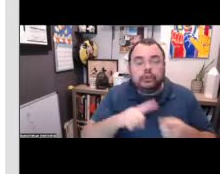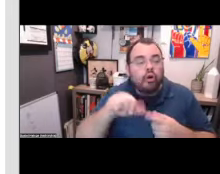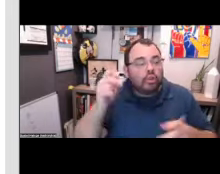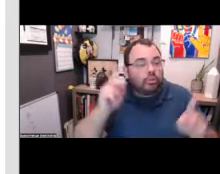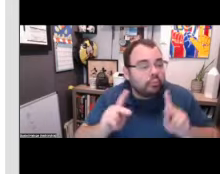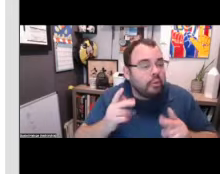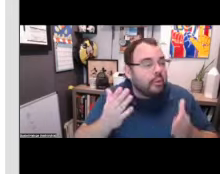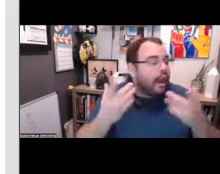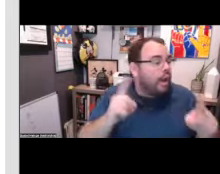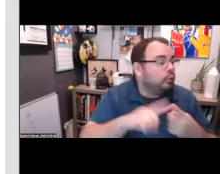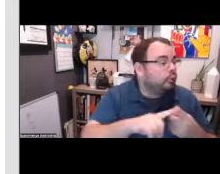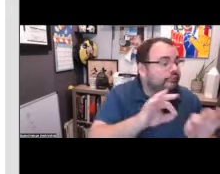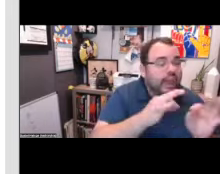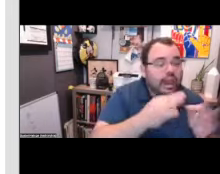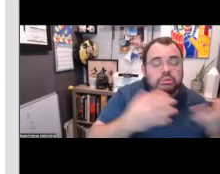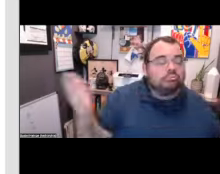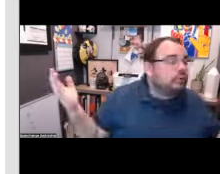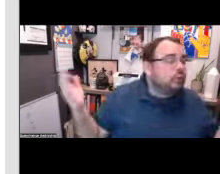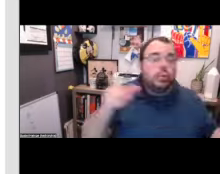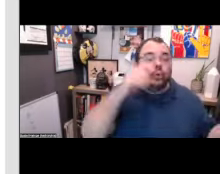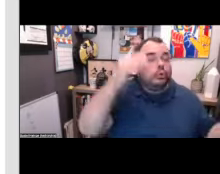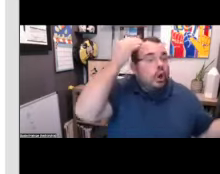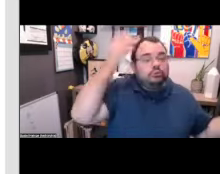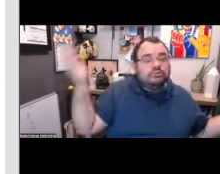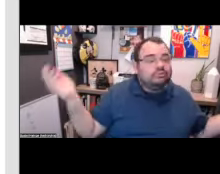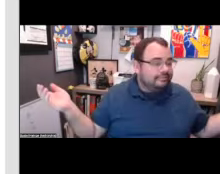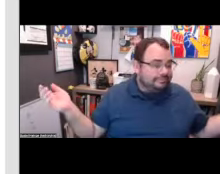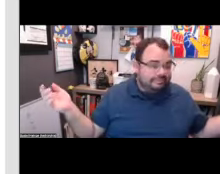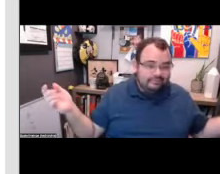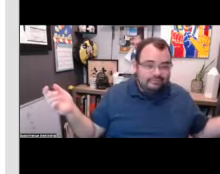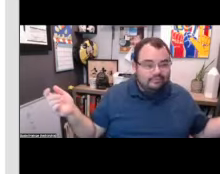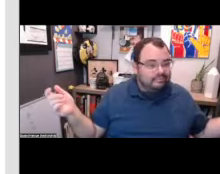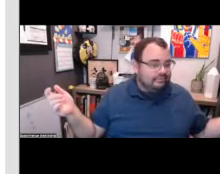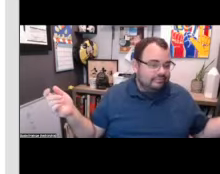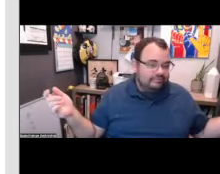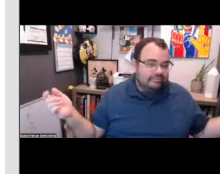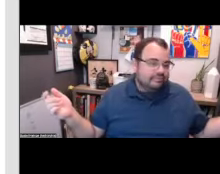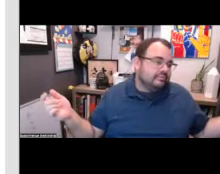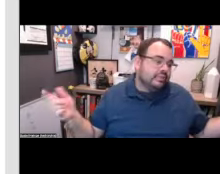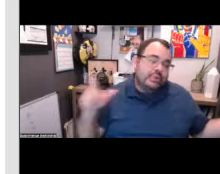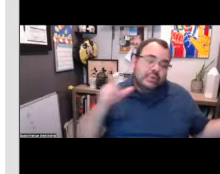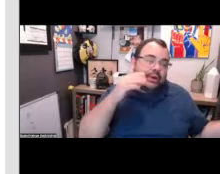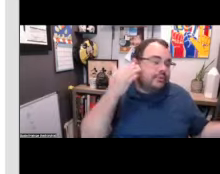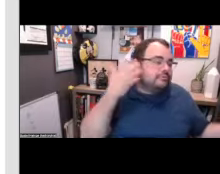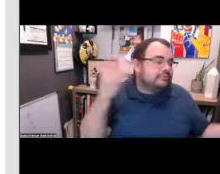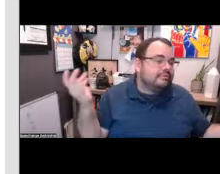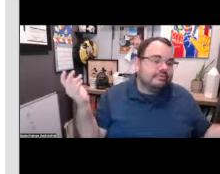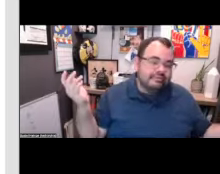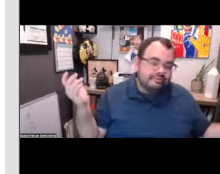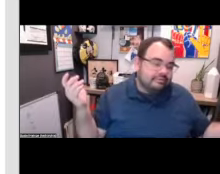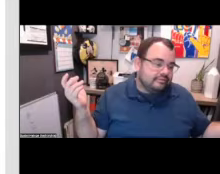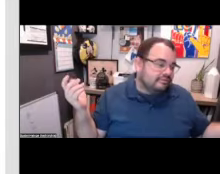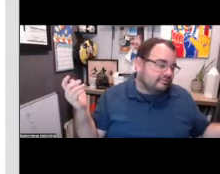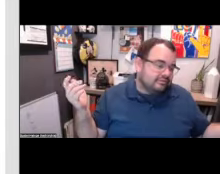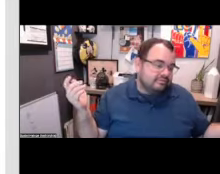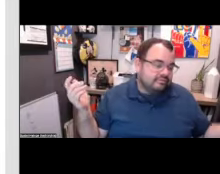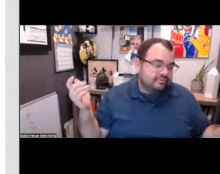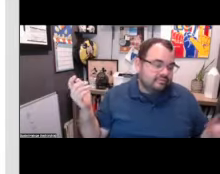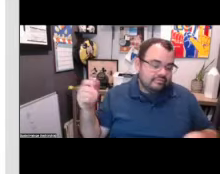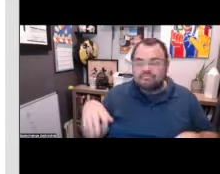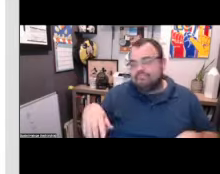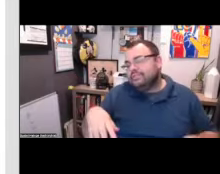And it could happen to you. It could happen to anyone else in your family. It can happen to someone you know. You never know. So it's really good to always hone